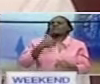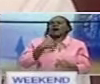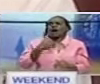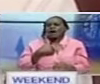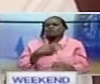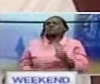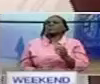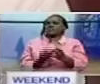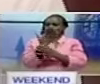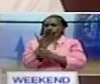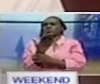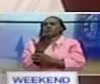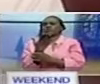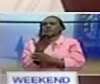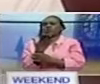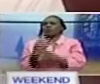to create